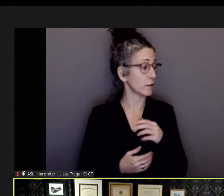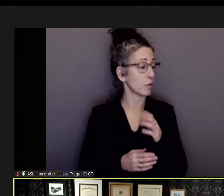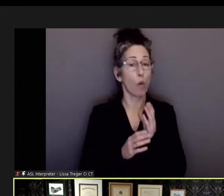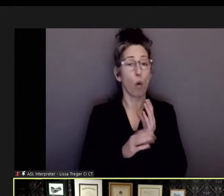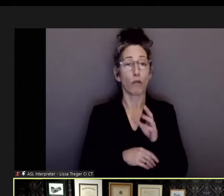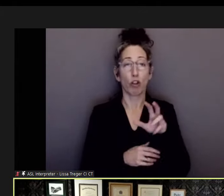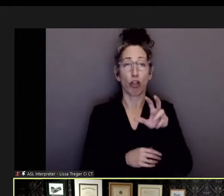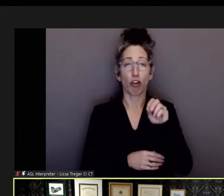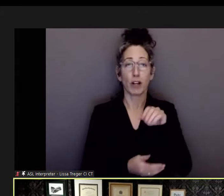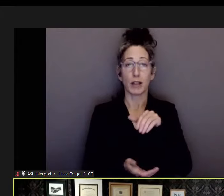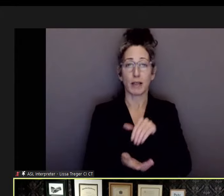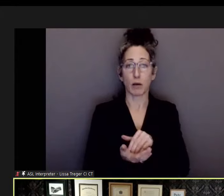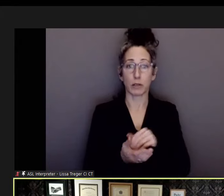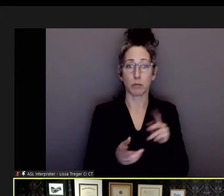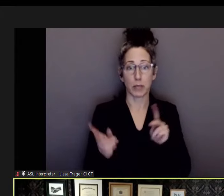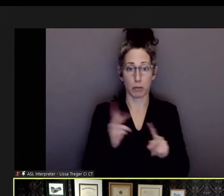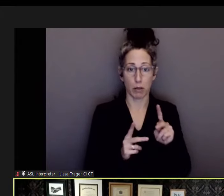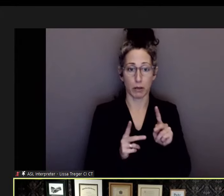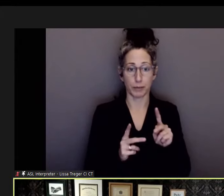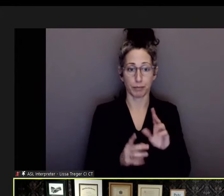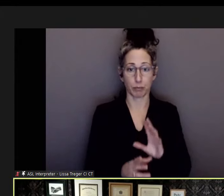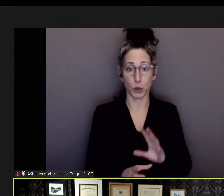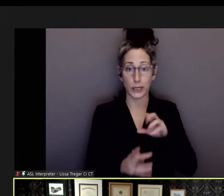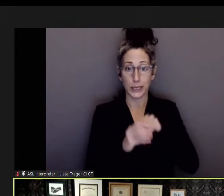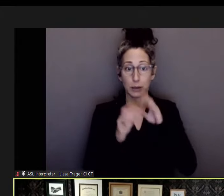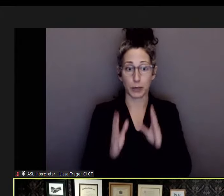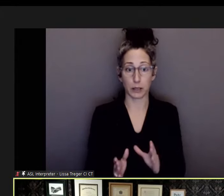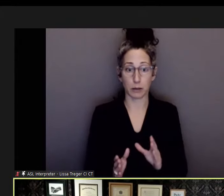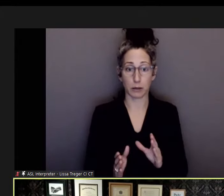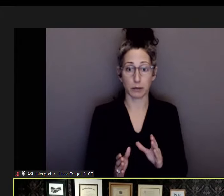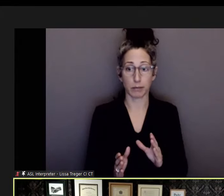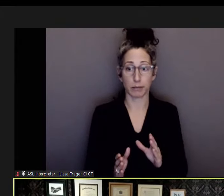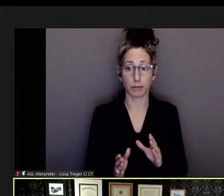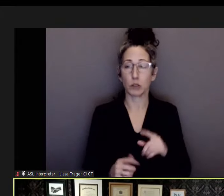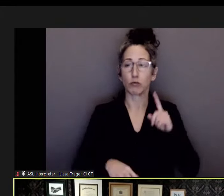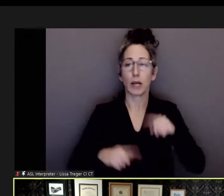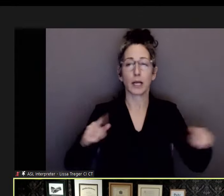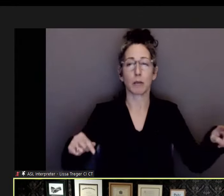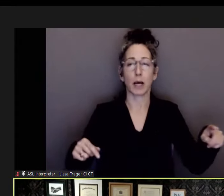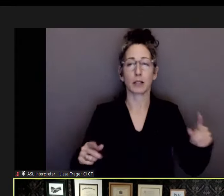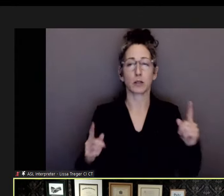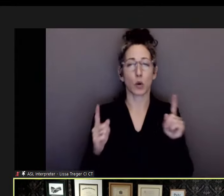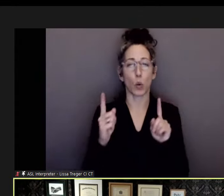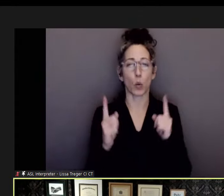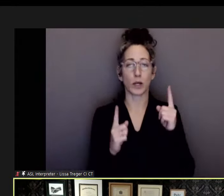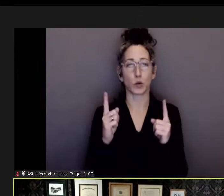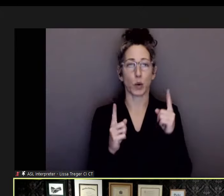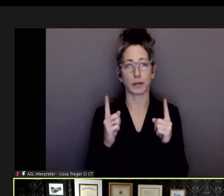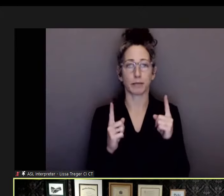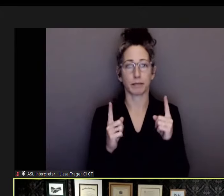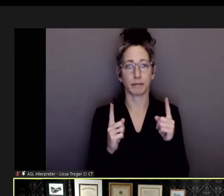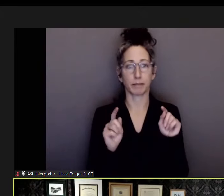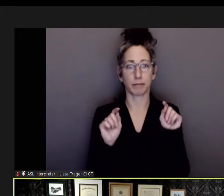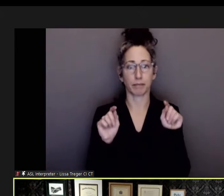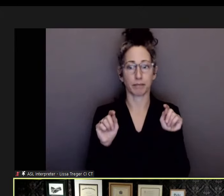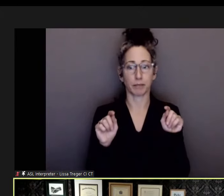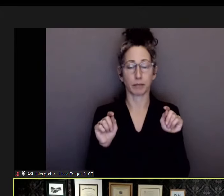30,000 participants, randomized 1-to-1 to receive either